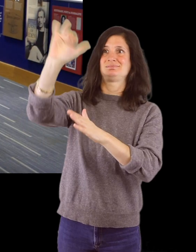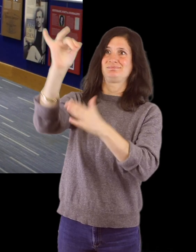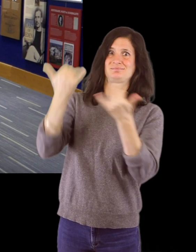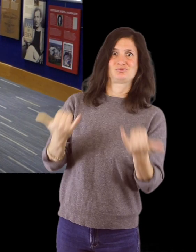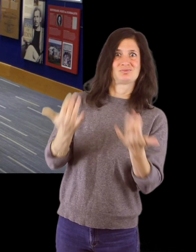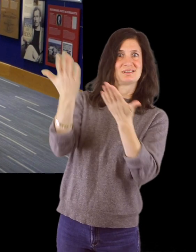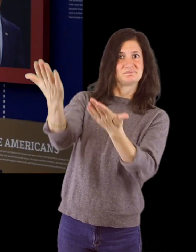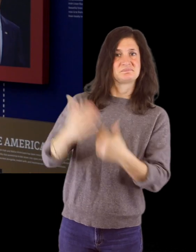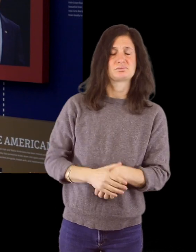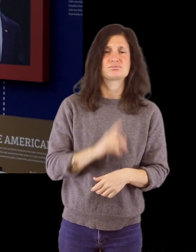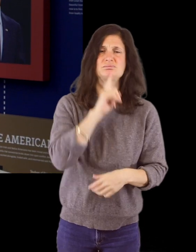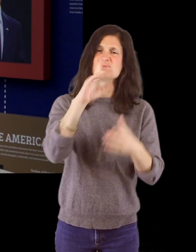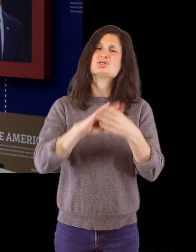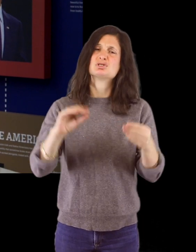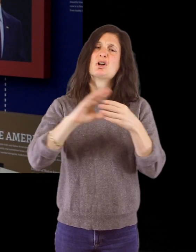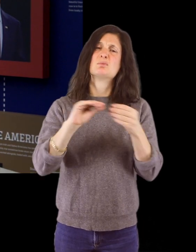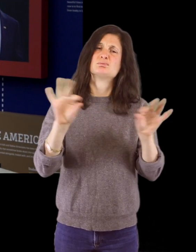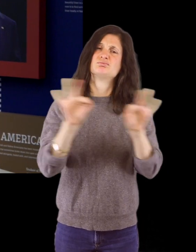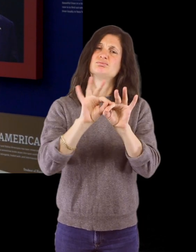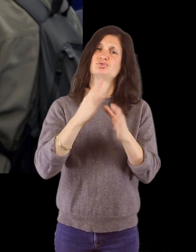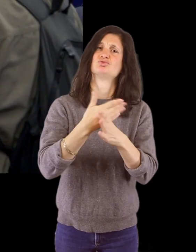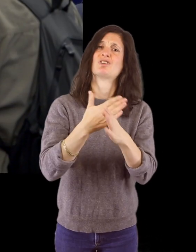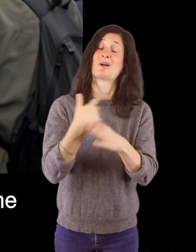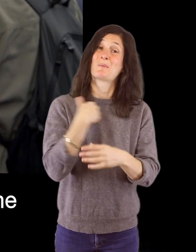played in making America the nation she is today.